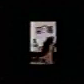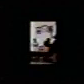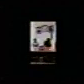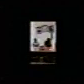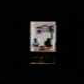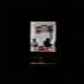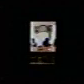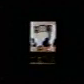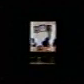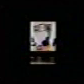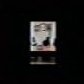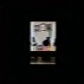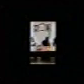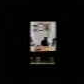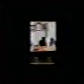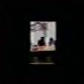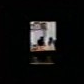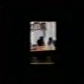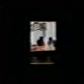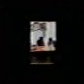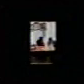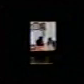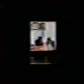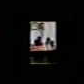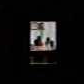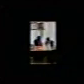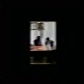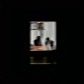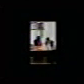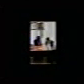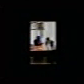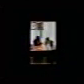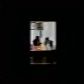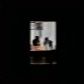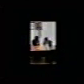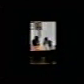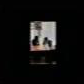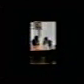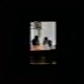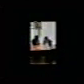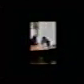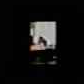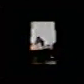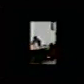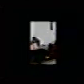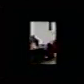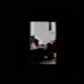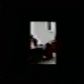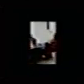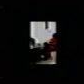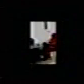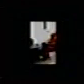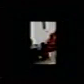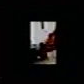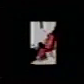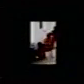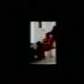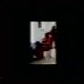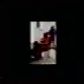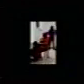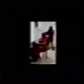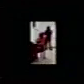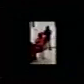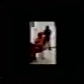feet shortly. It will happen in Jesus' name. Number three, the anointing and